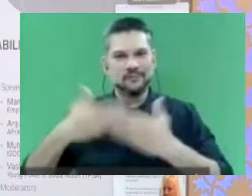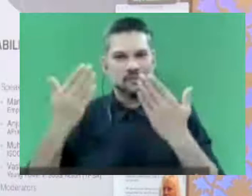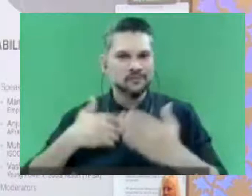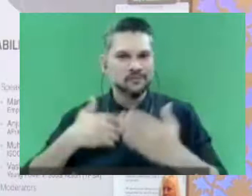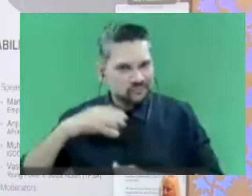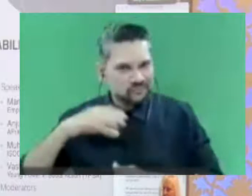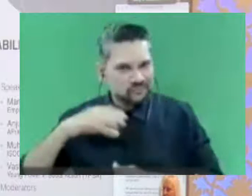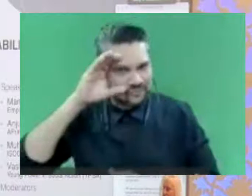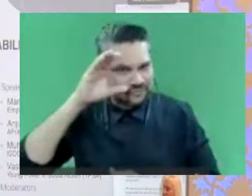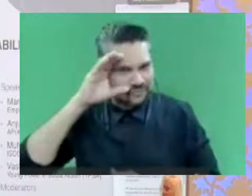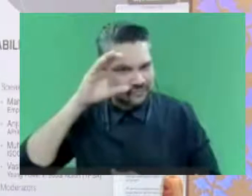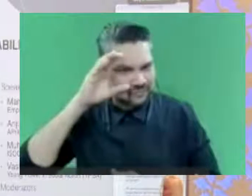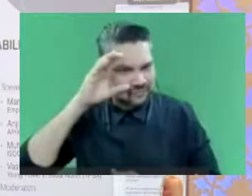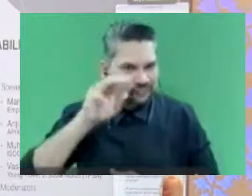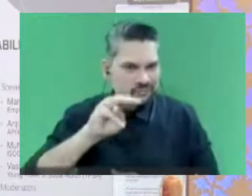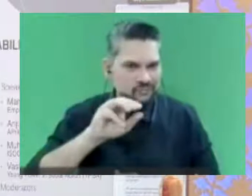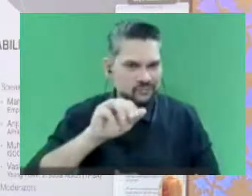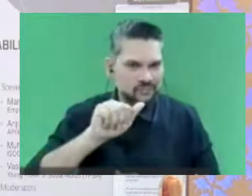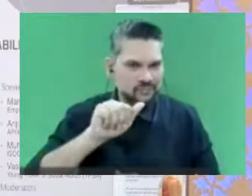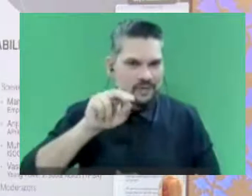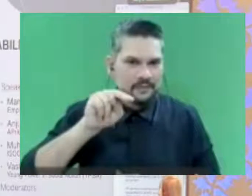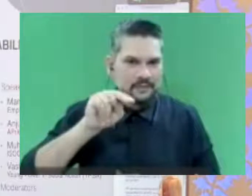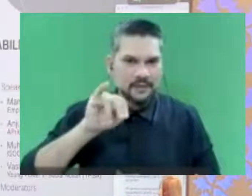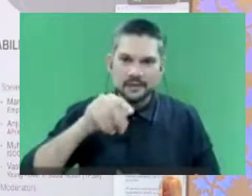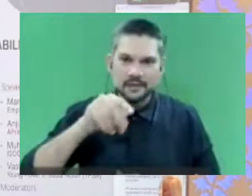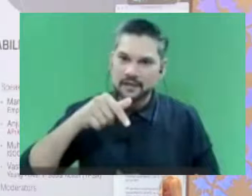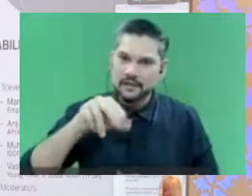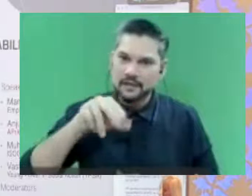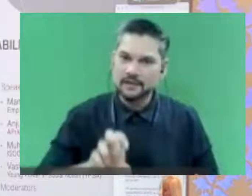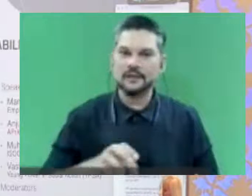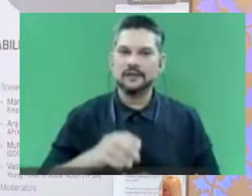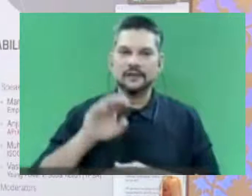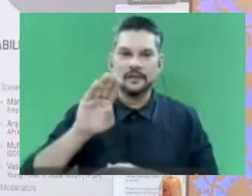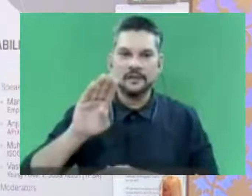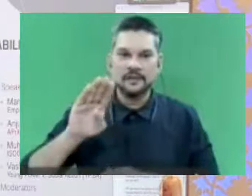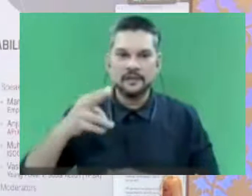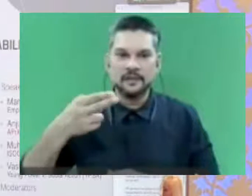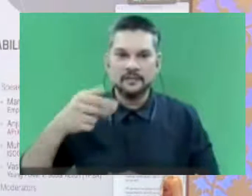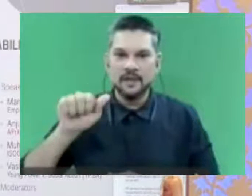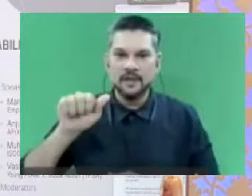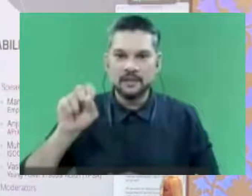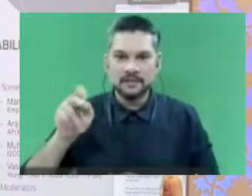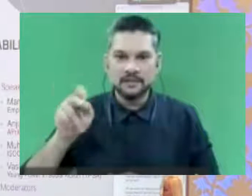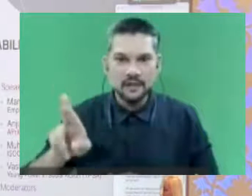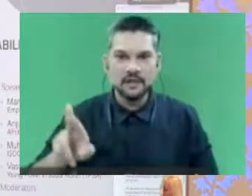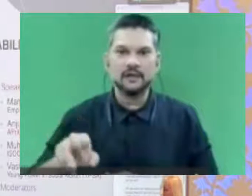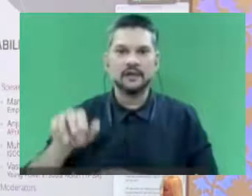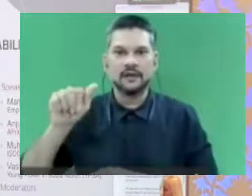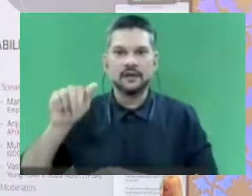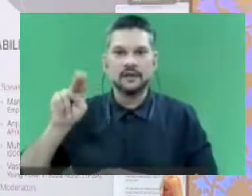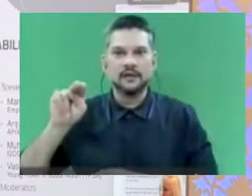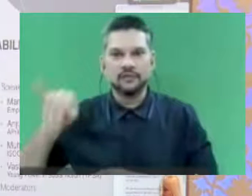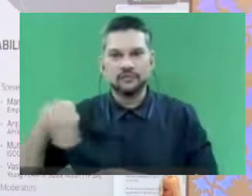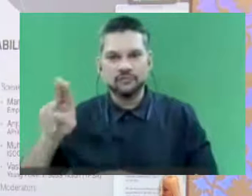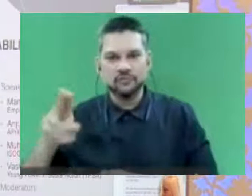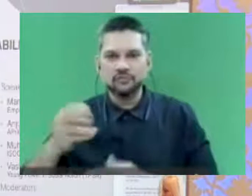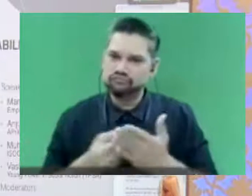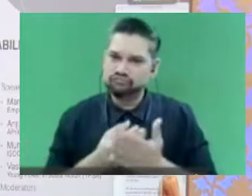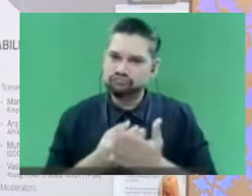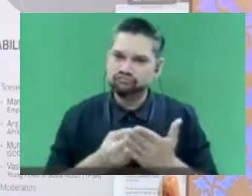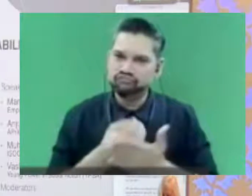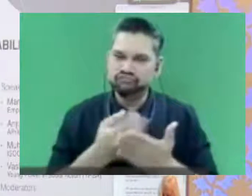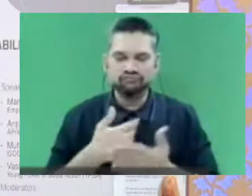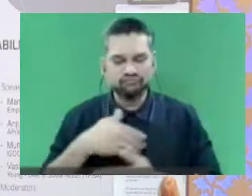by Manique, Vashkar, and Anju. So it's been wonderful that we